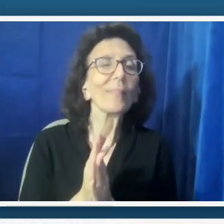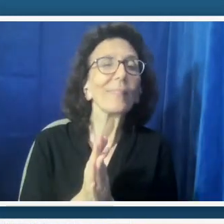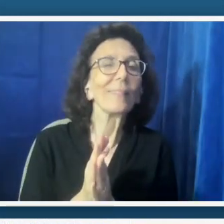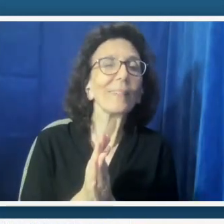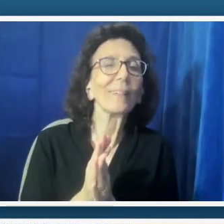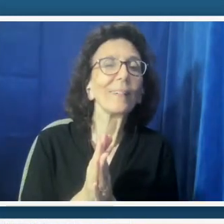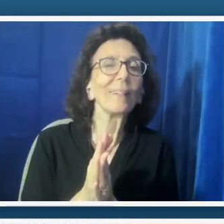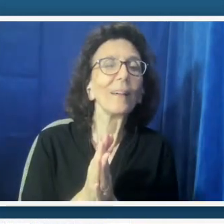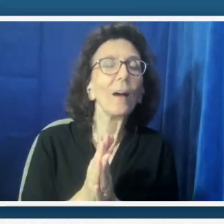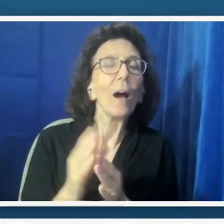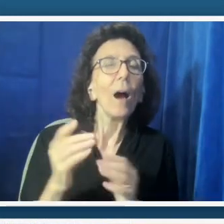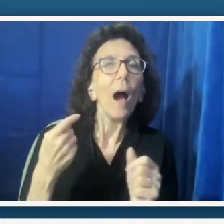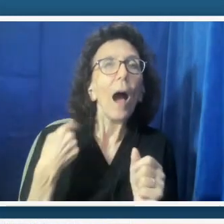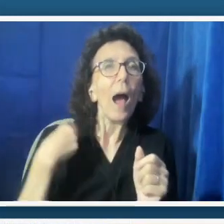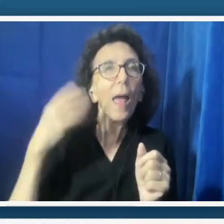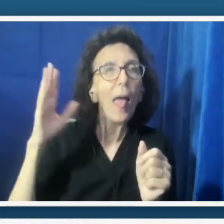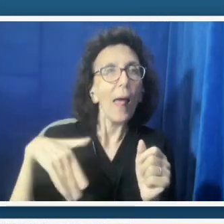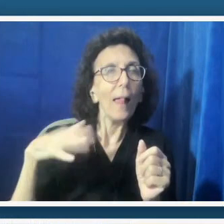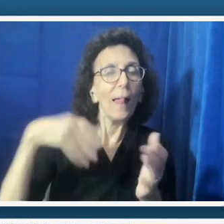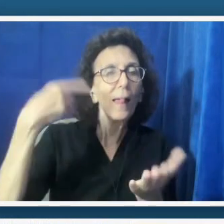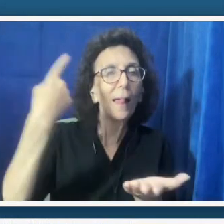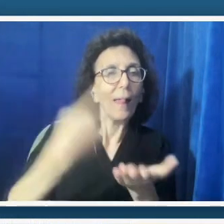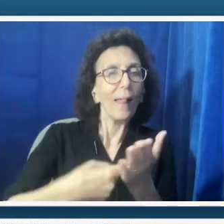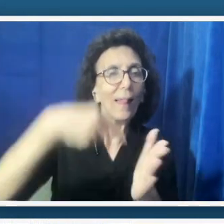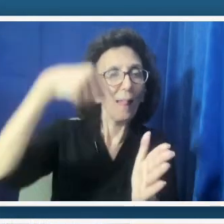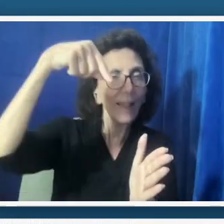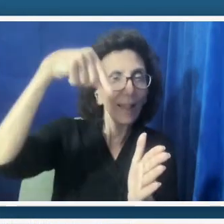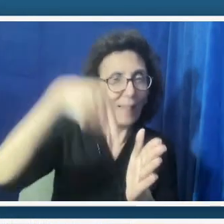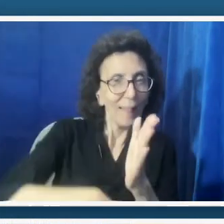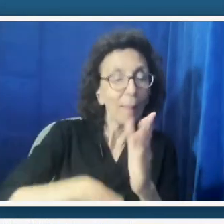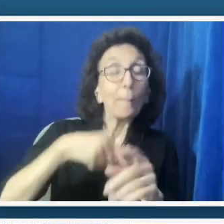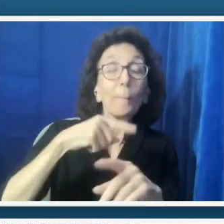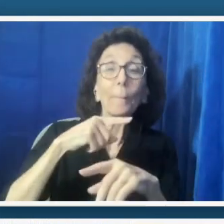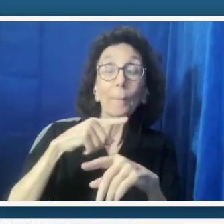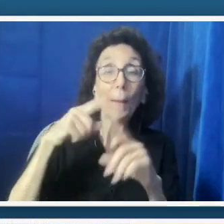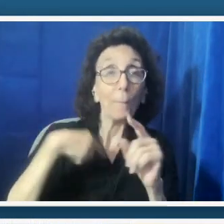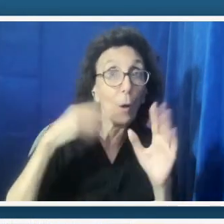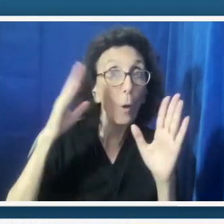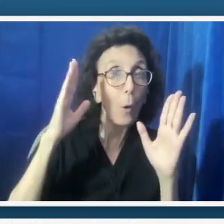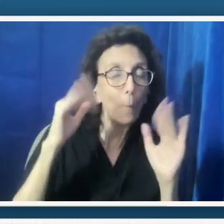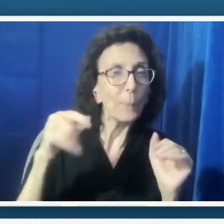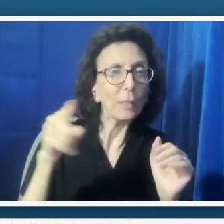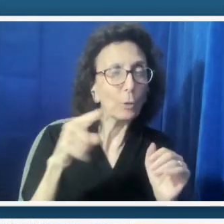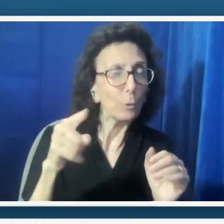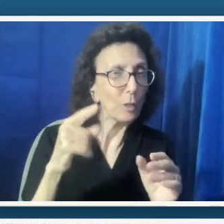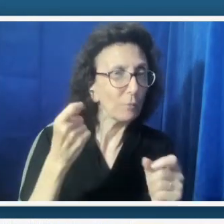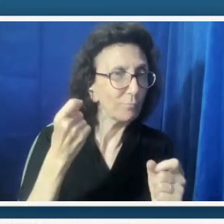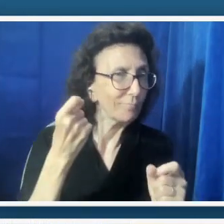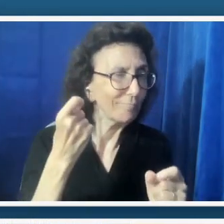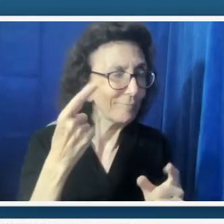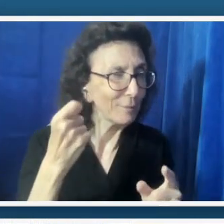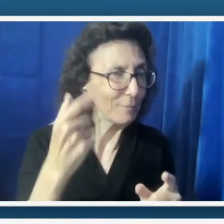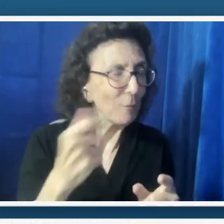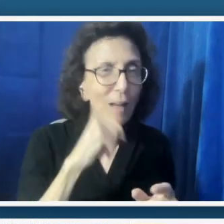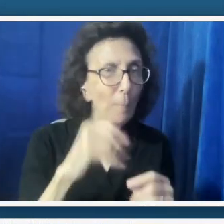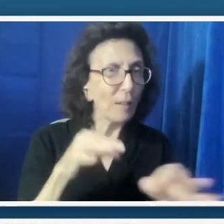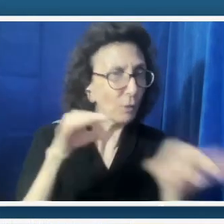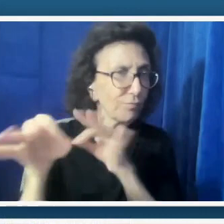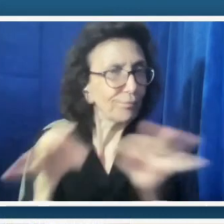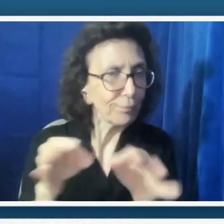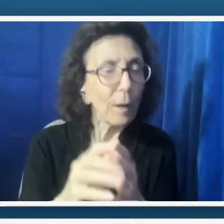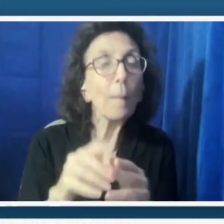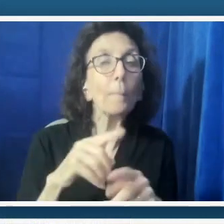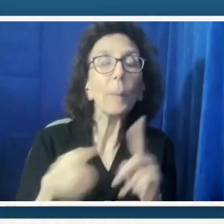of around without going into too specific detail in hopes that you would kind of get there on your own is the inherent